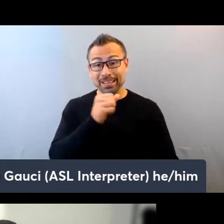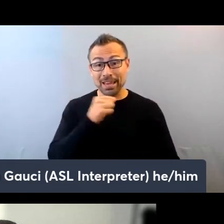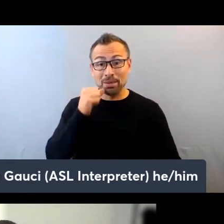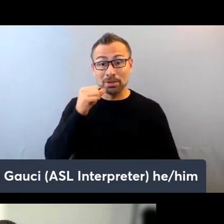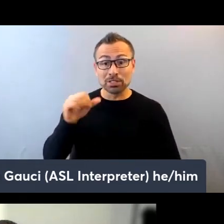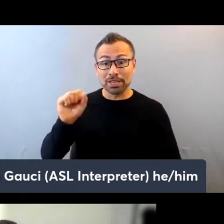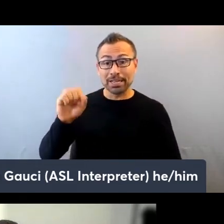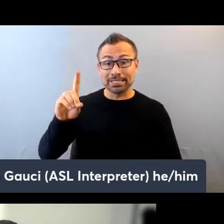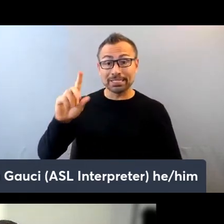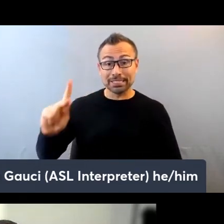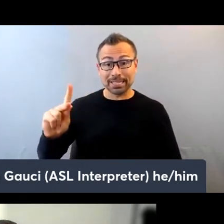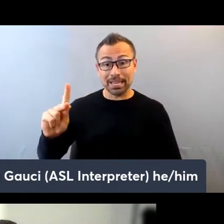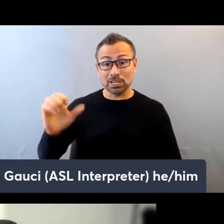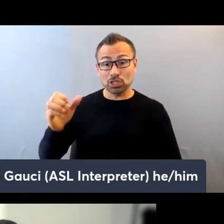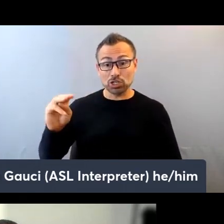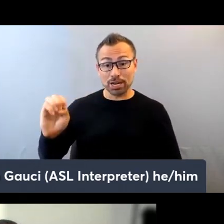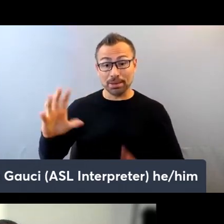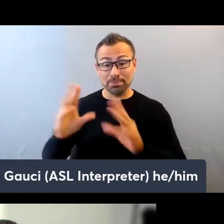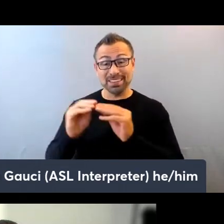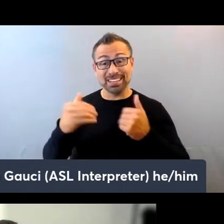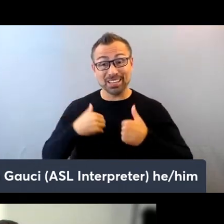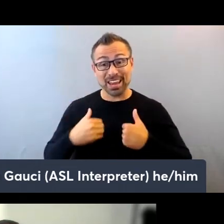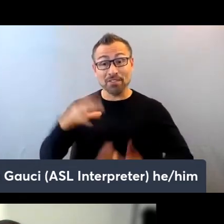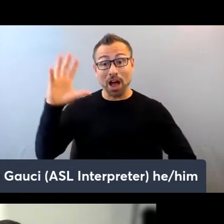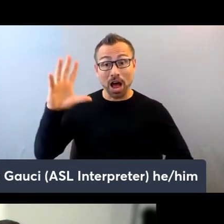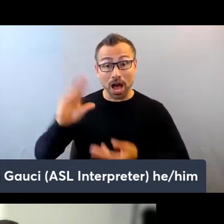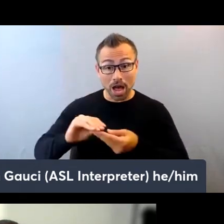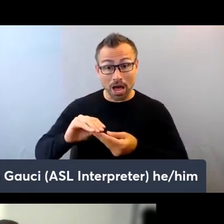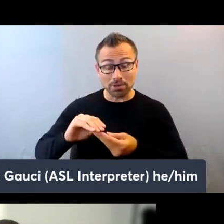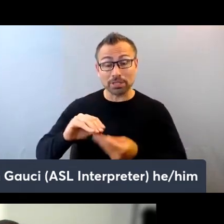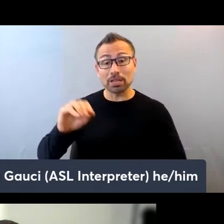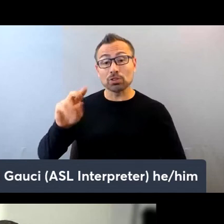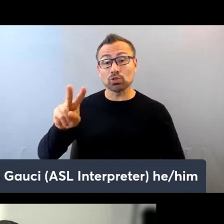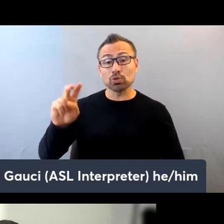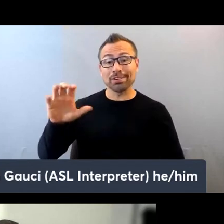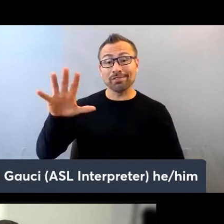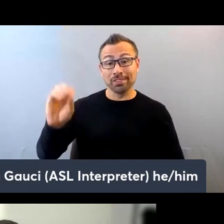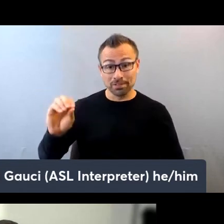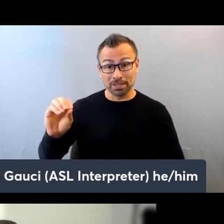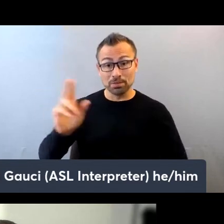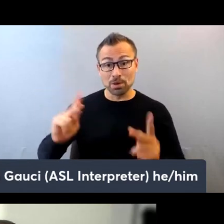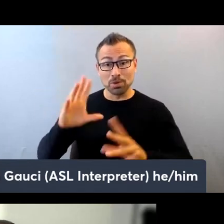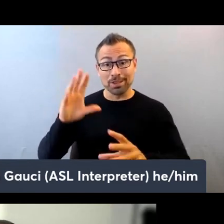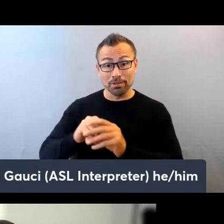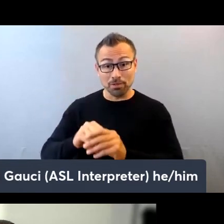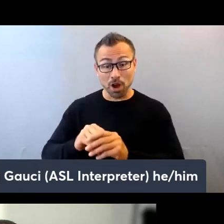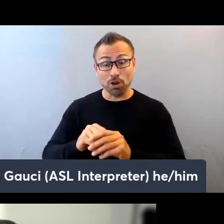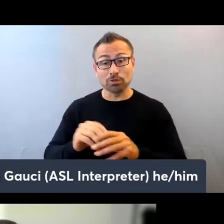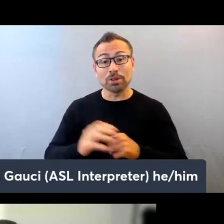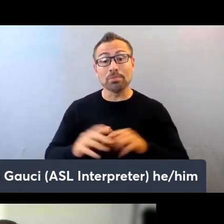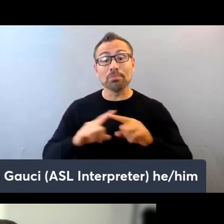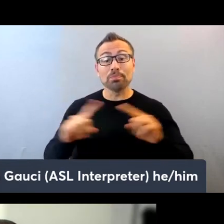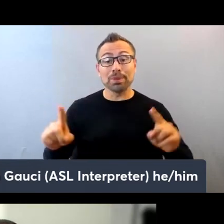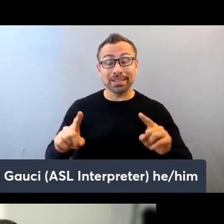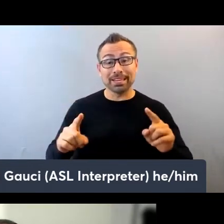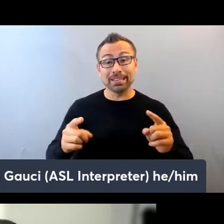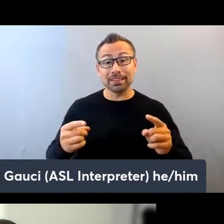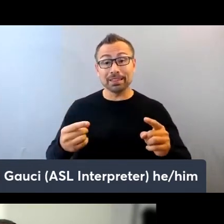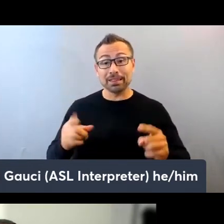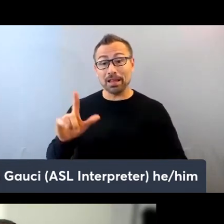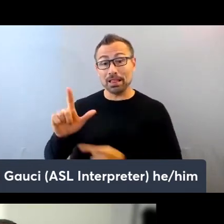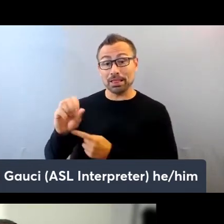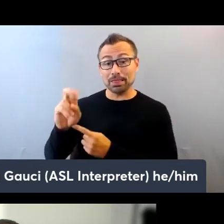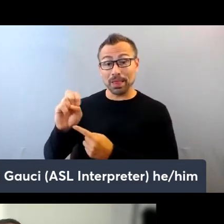250 participants. In the live connector feature, you can have up to 25 people having their